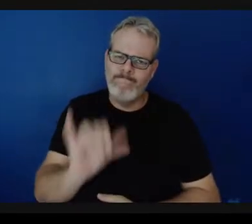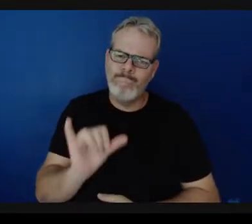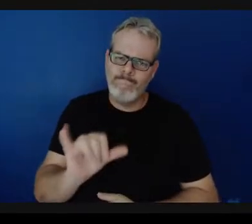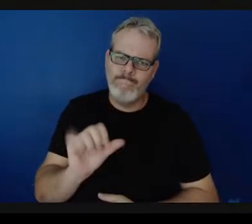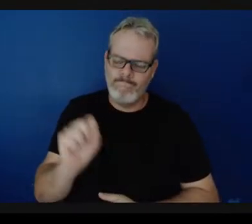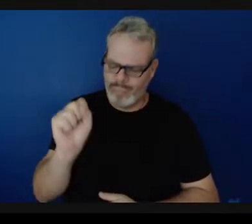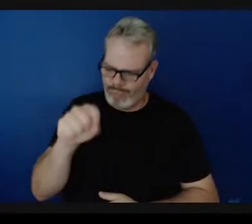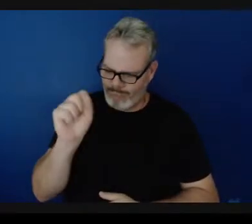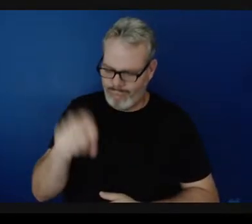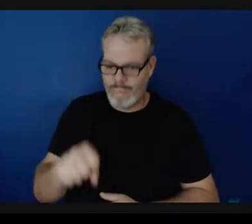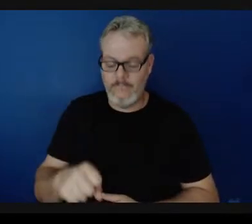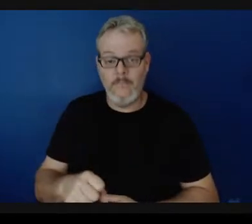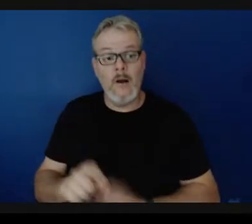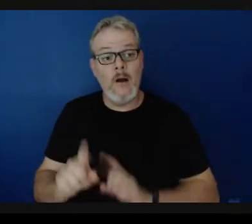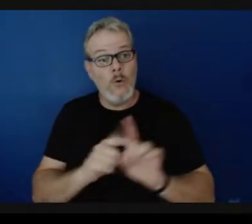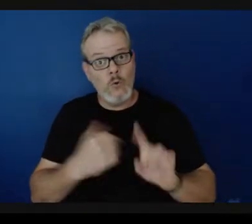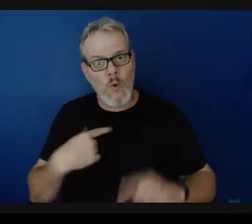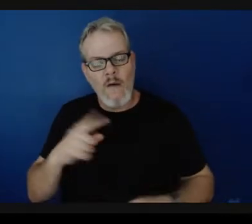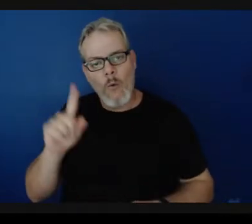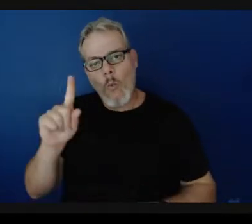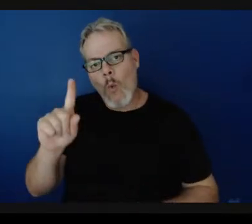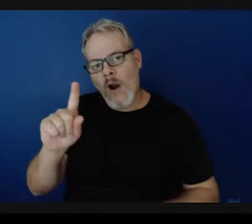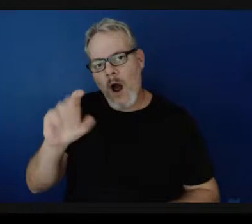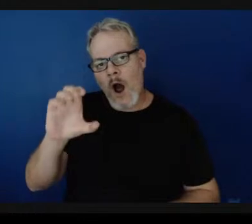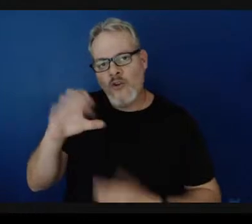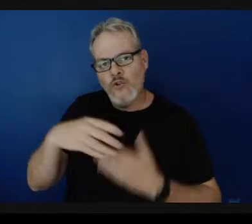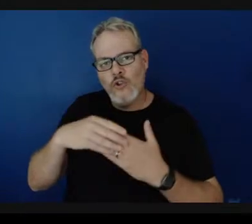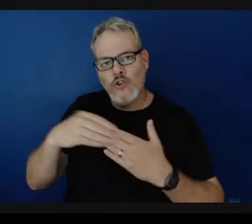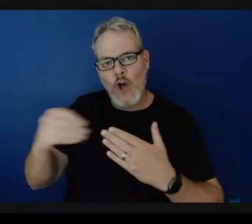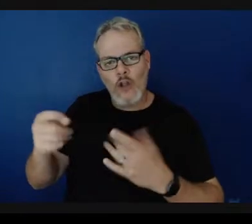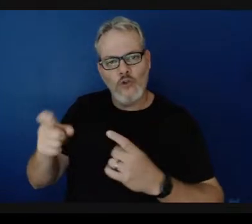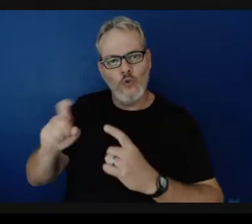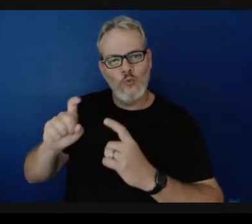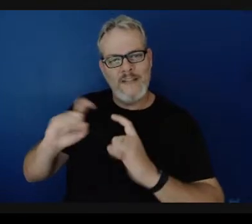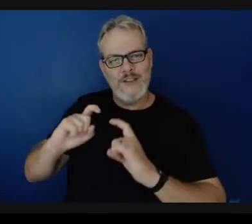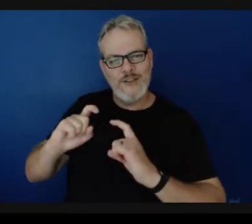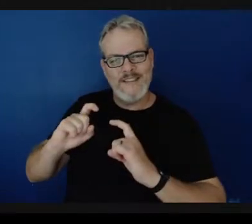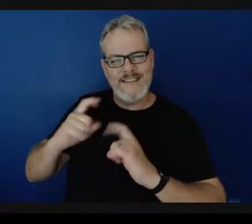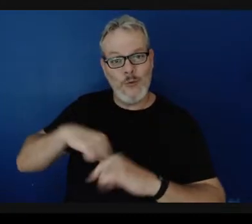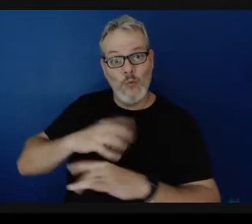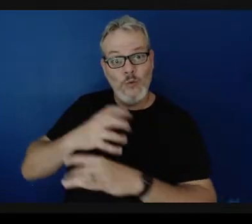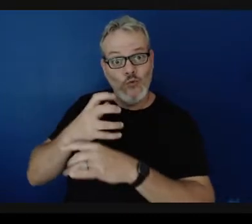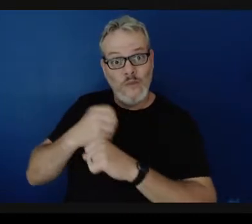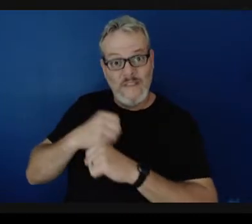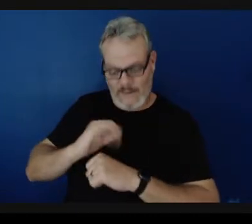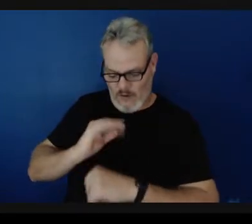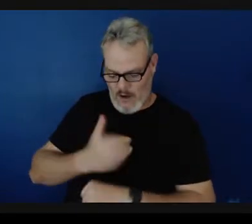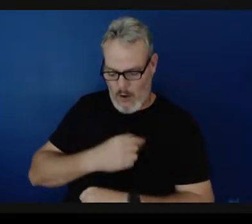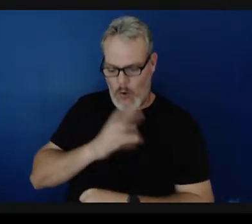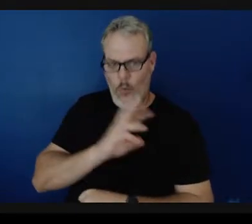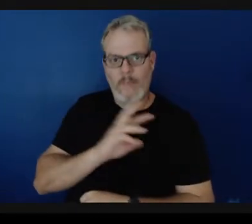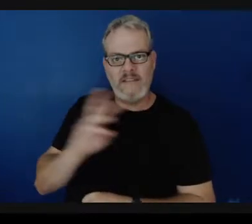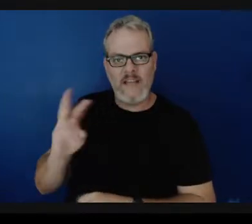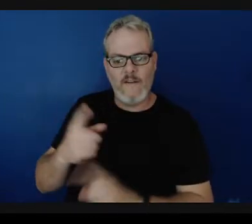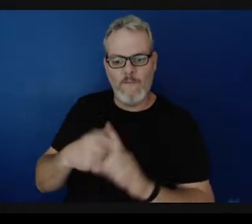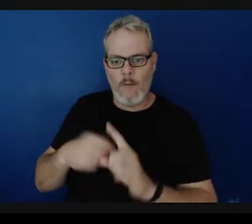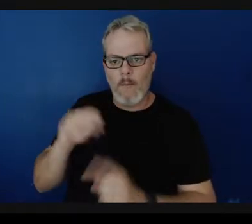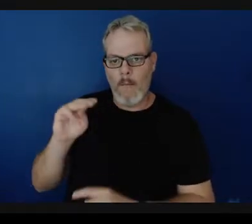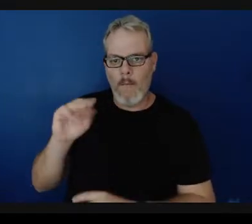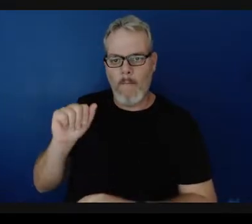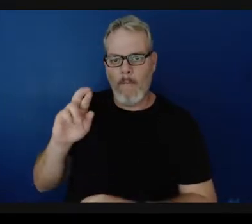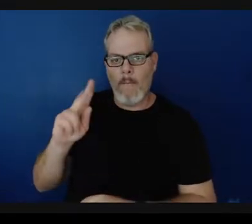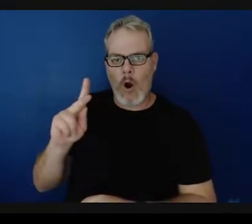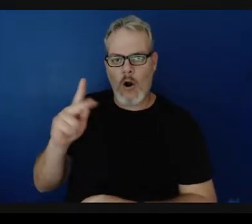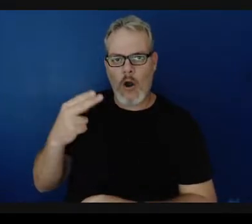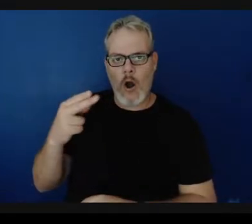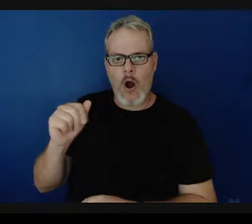have a $100 donation that came in on our website. It's the best spot to donate to us, from Mark Hardman. Thank you very much. You